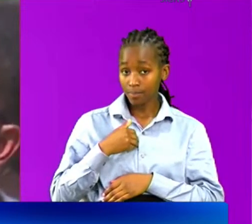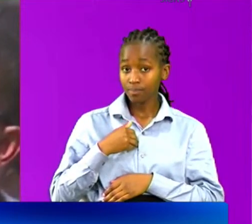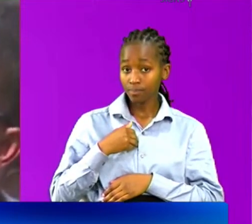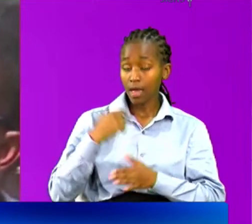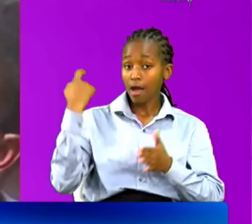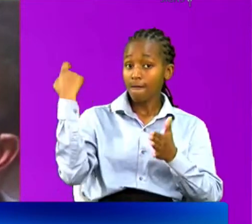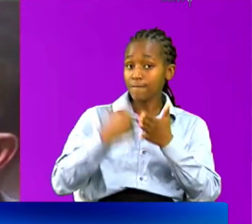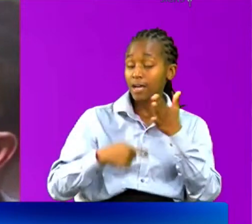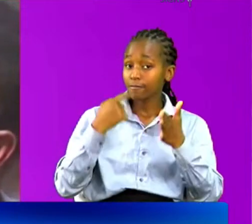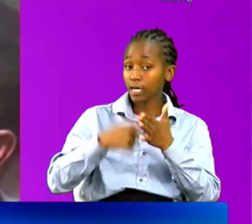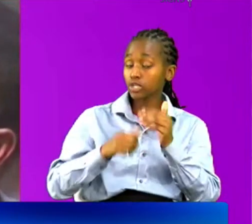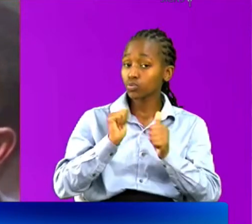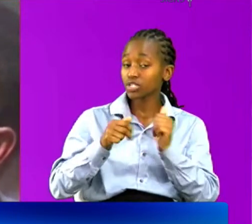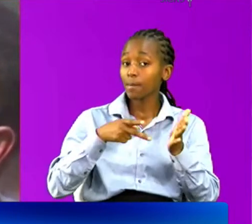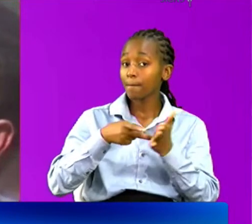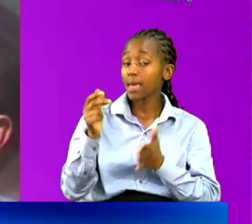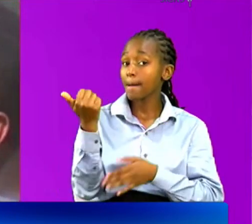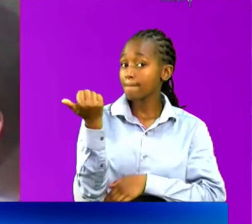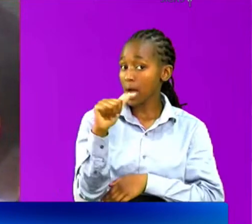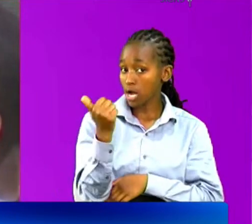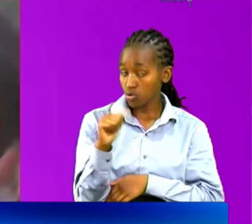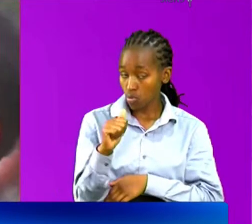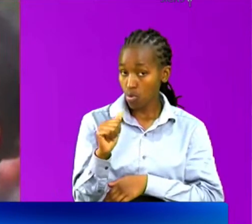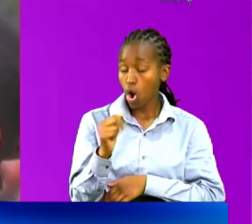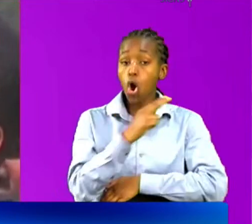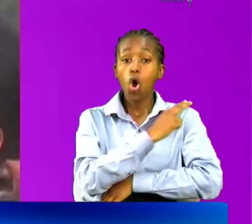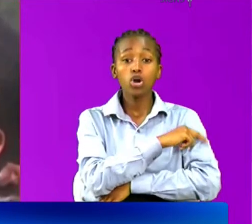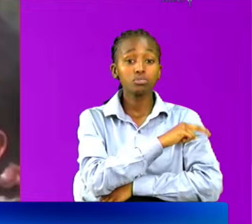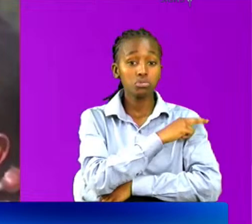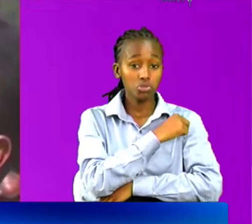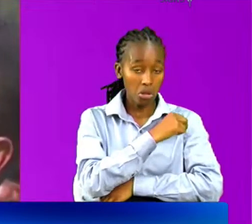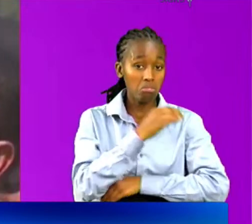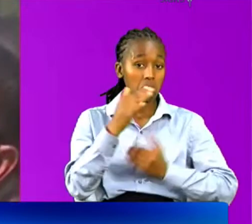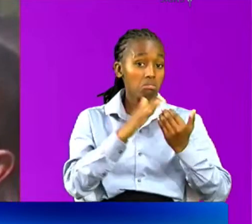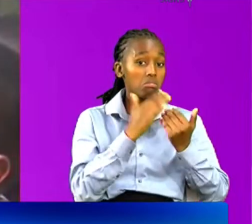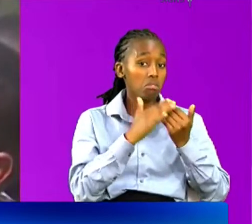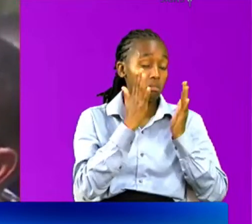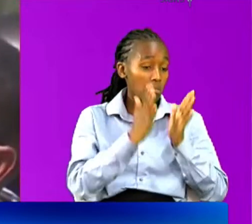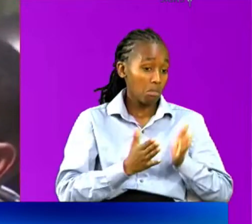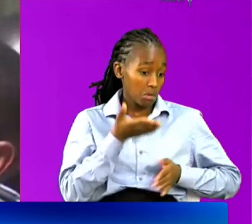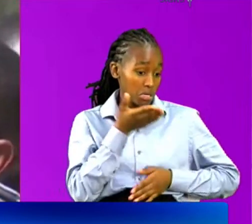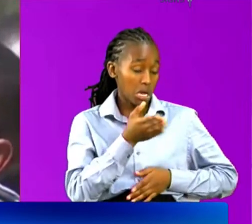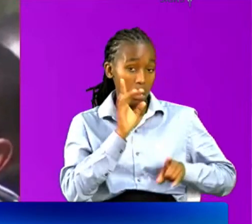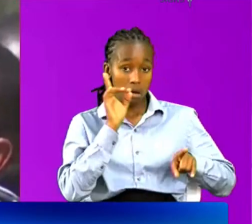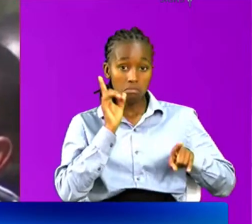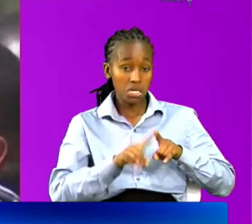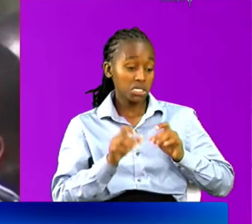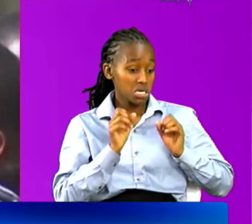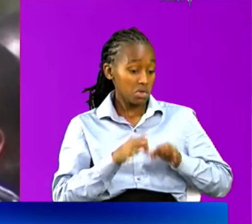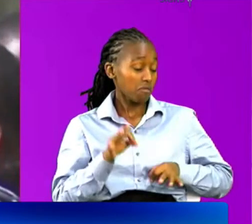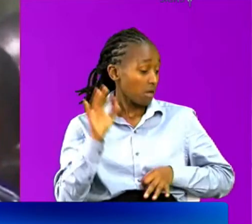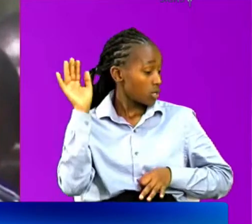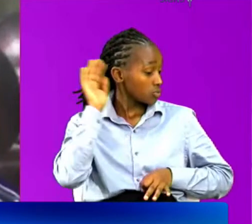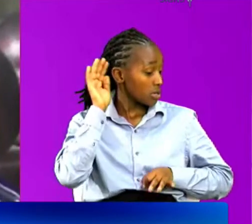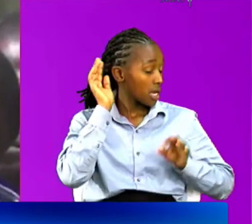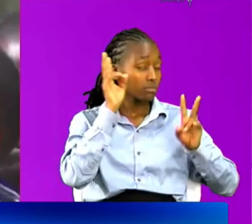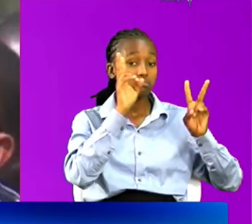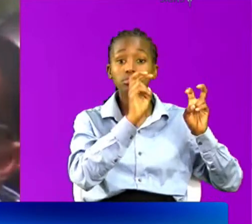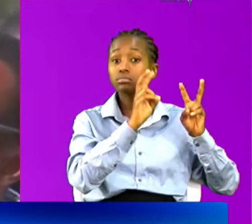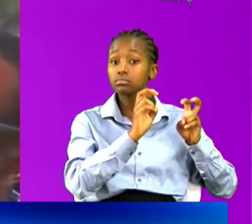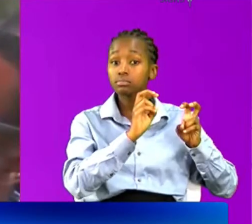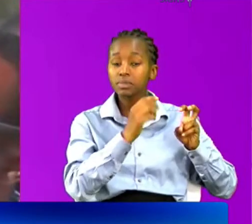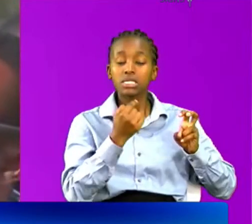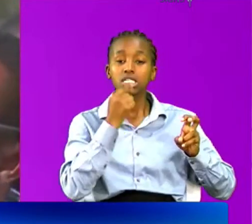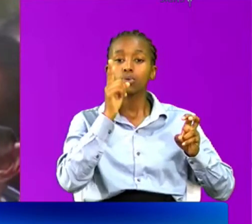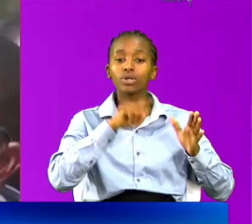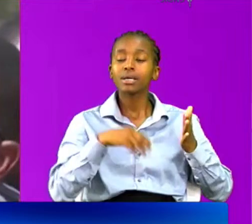paid. The hospital welfare is here, but whenever an issue arises, the main thing remains there's no money,